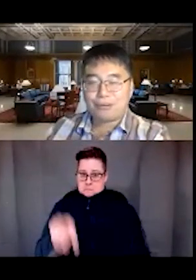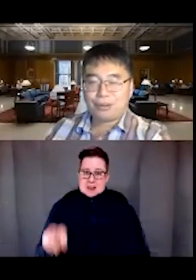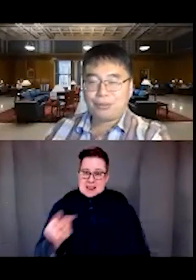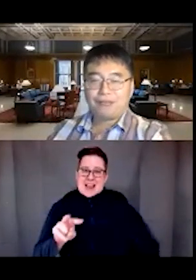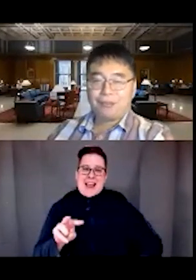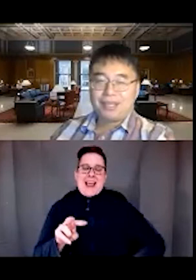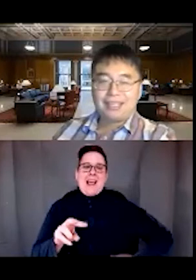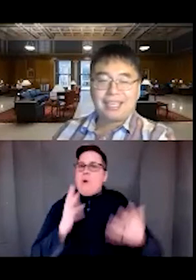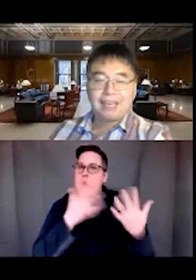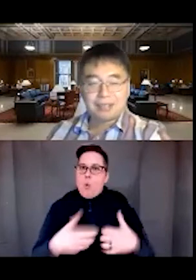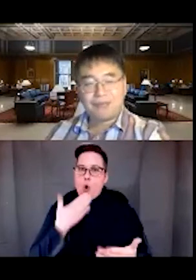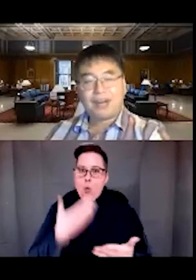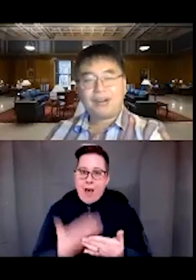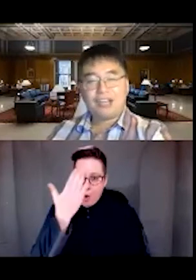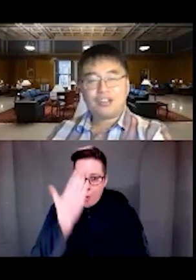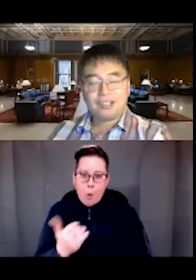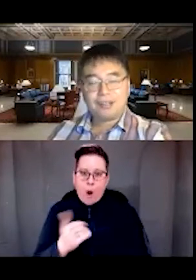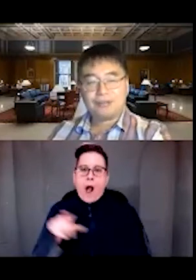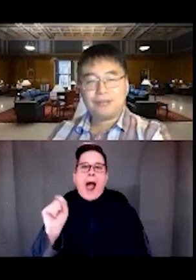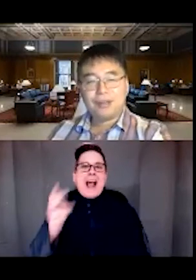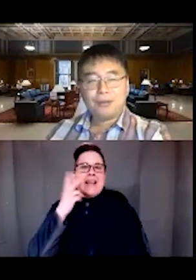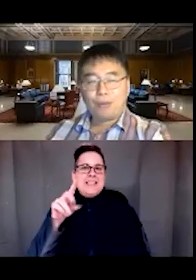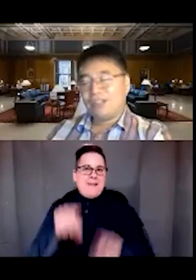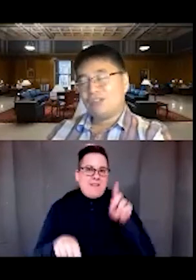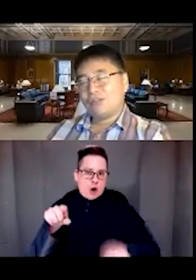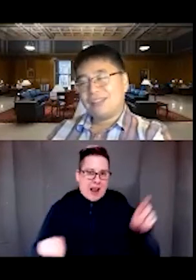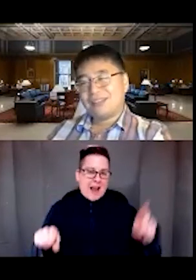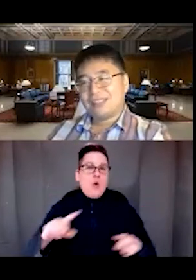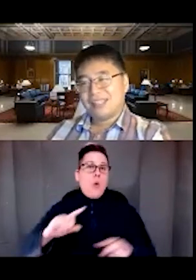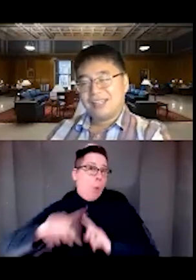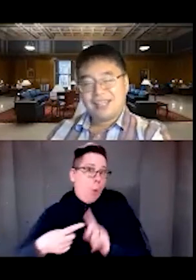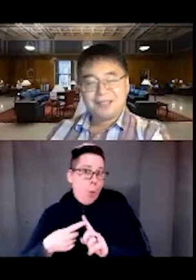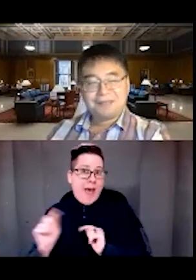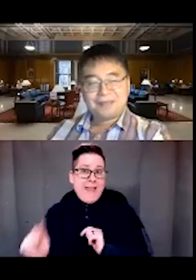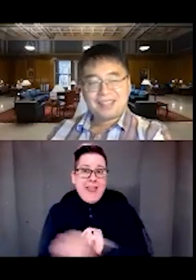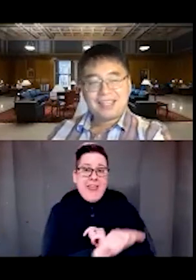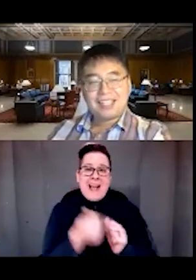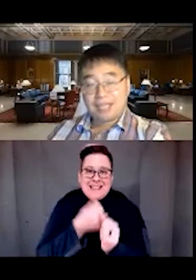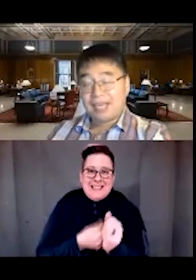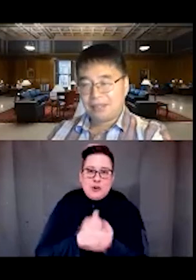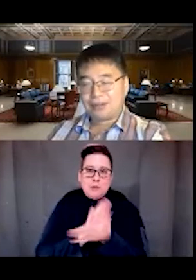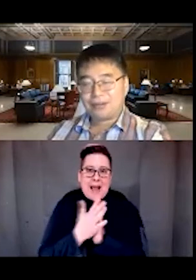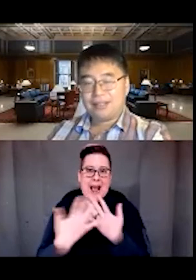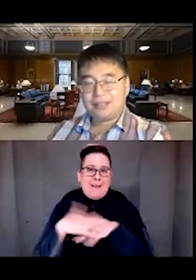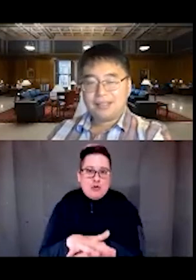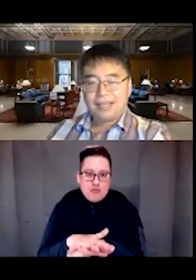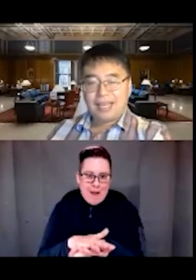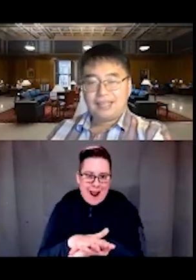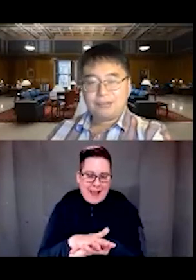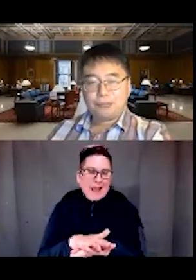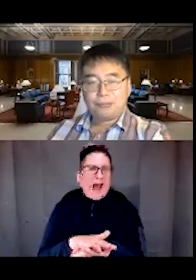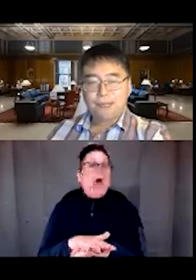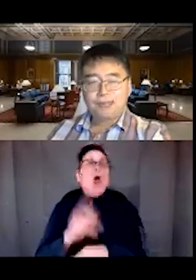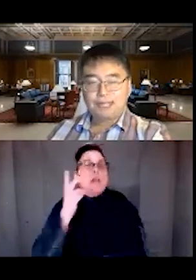of worked out really well for me. It gave me some variation in terms of when each of these sites became integrated.